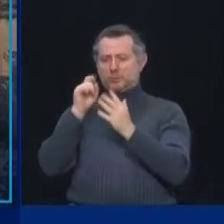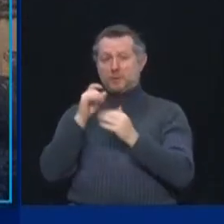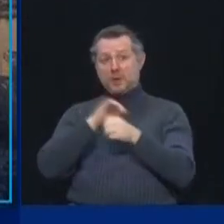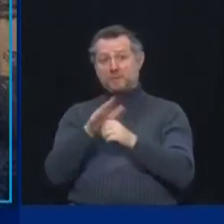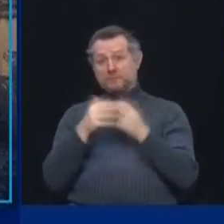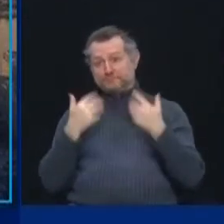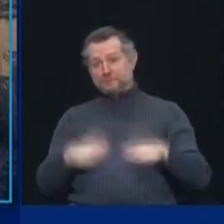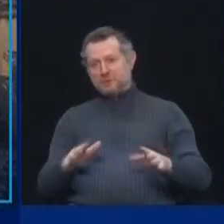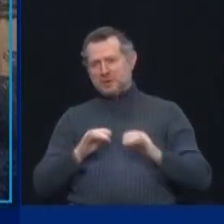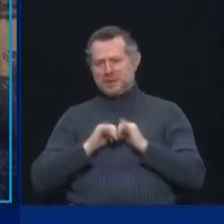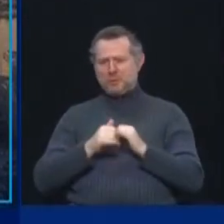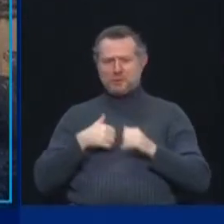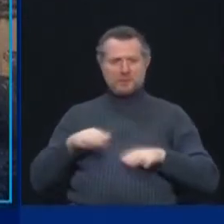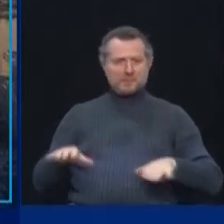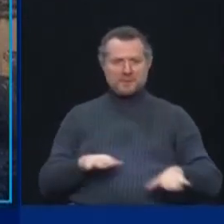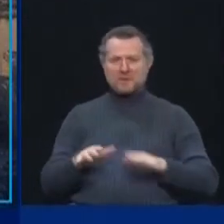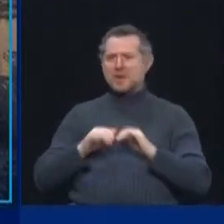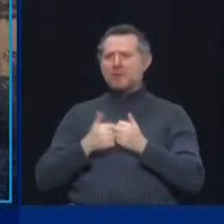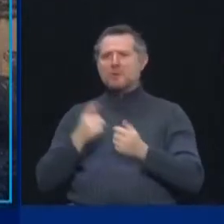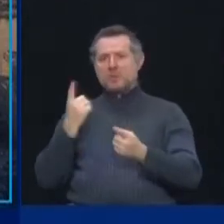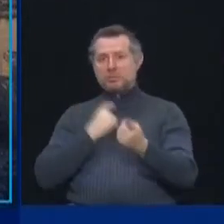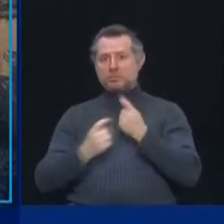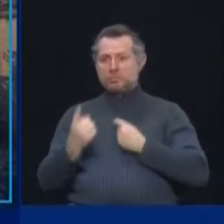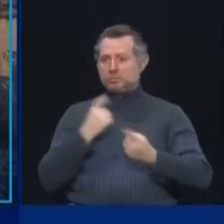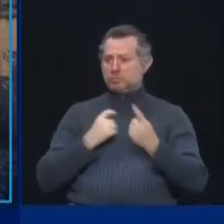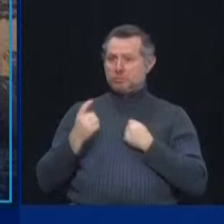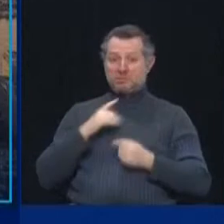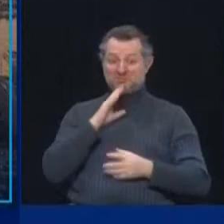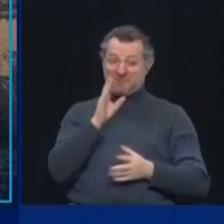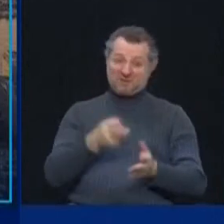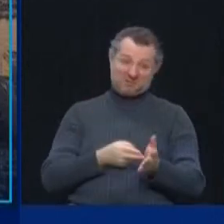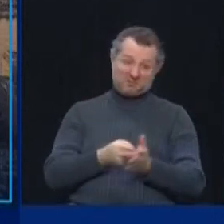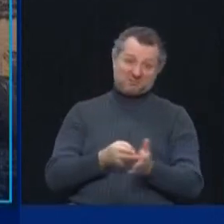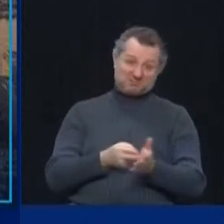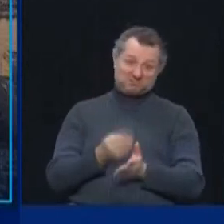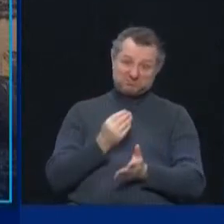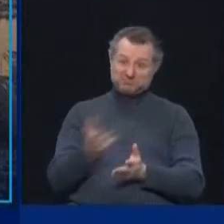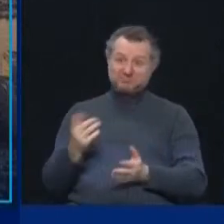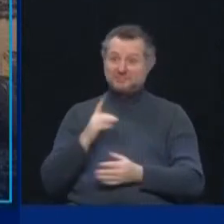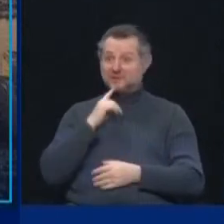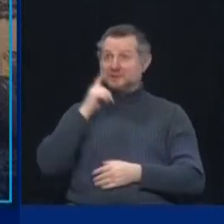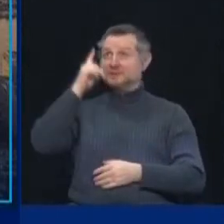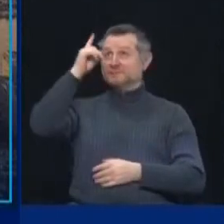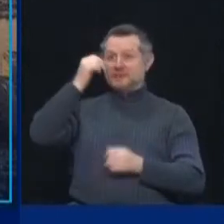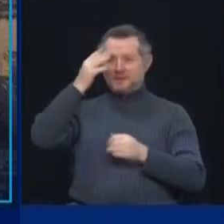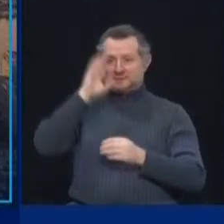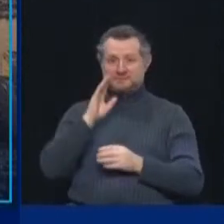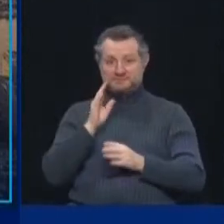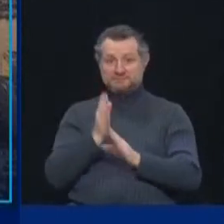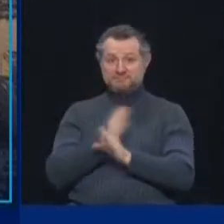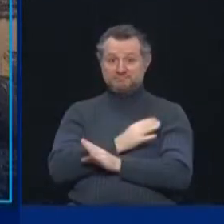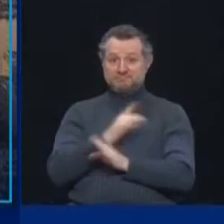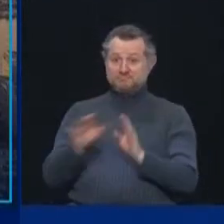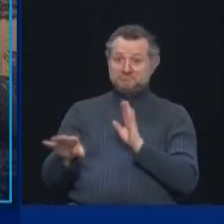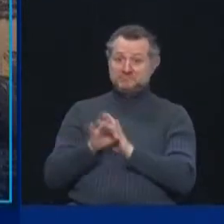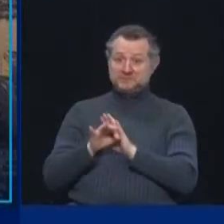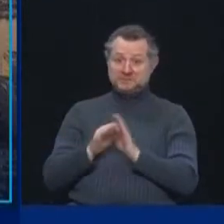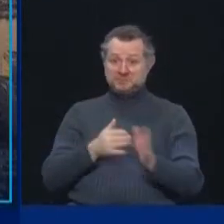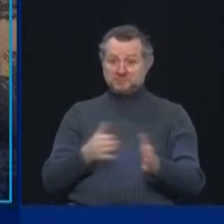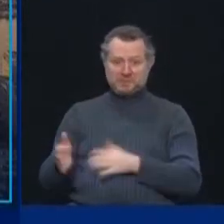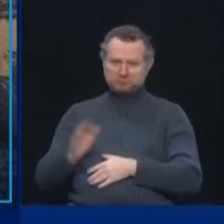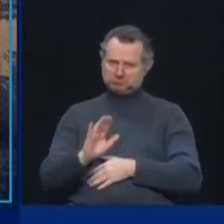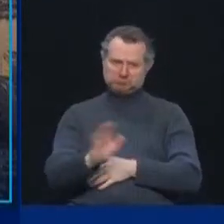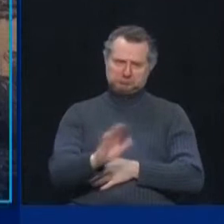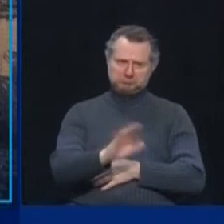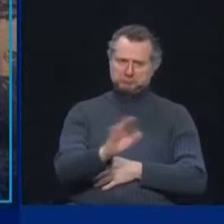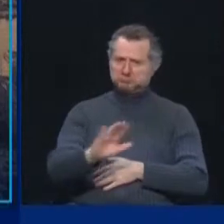over? The truth is, there is no predestined future. There is no path. Nobody's been